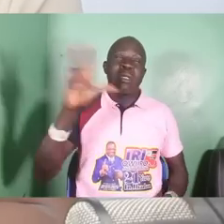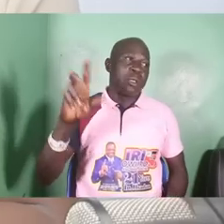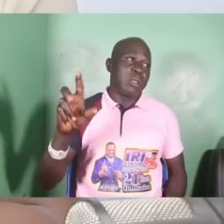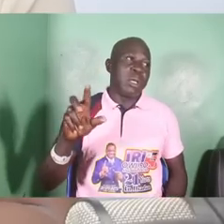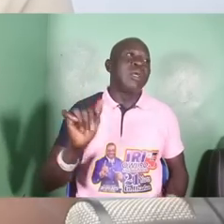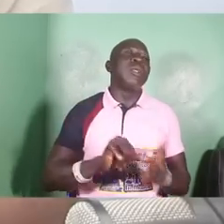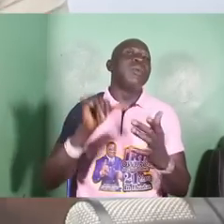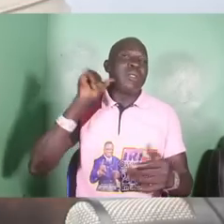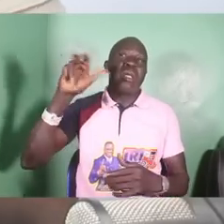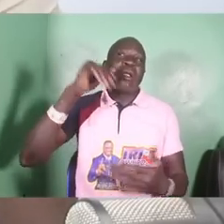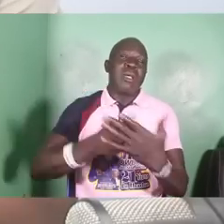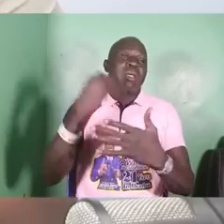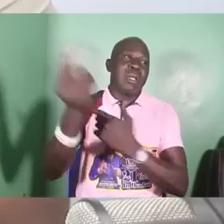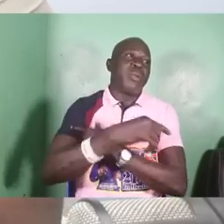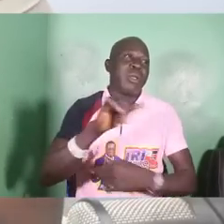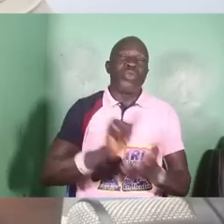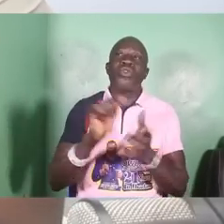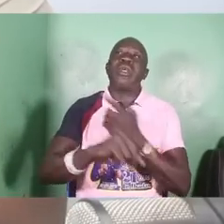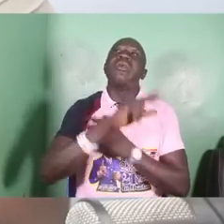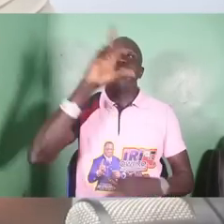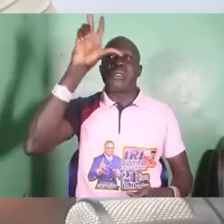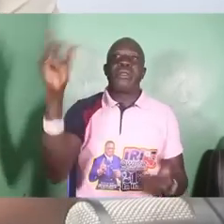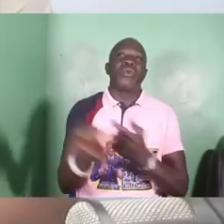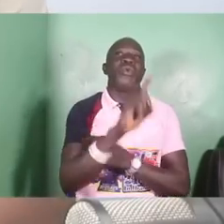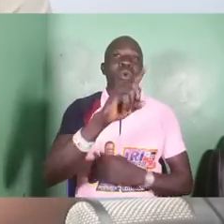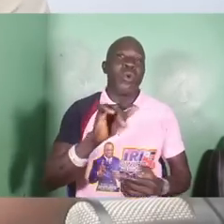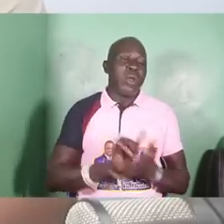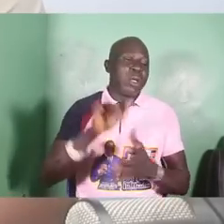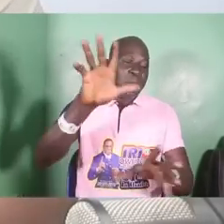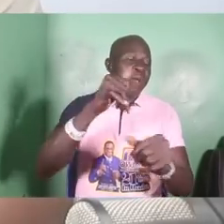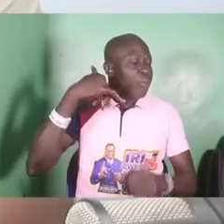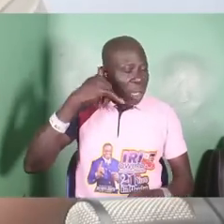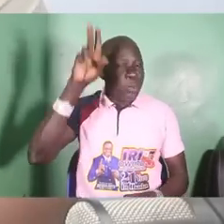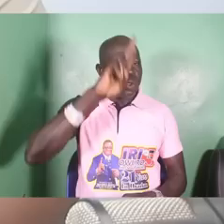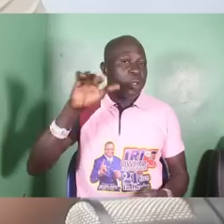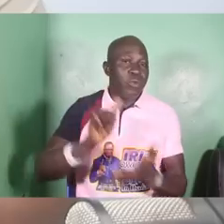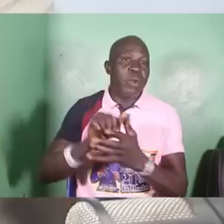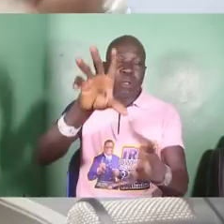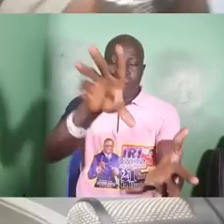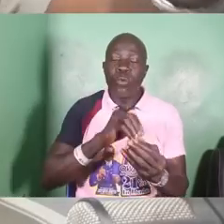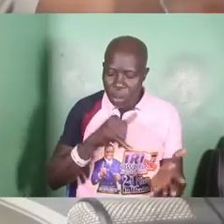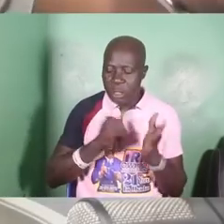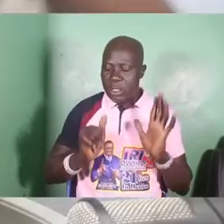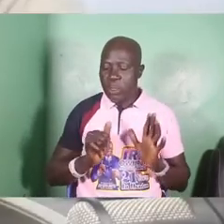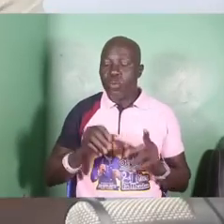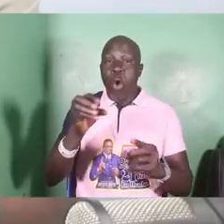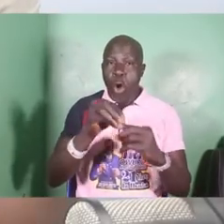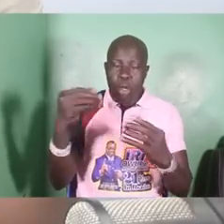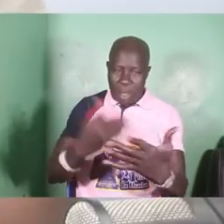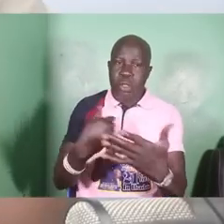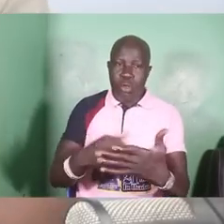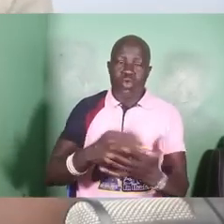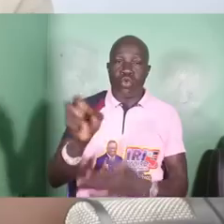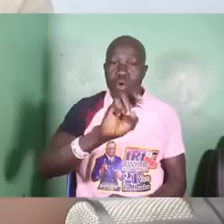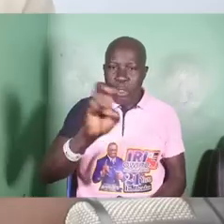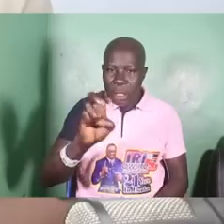today. We prayed for them before yesterday. Today is the third day. The phone you used to receive a lot. Hold it. Have you 200? Oh, you hold